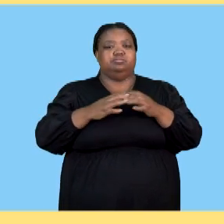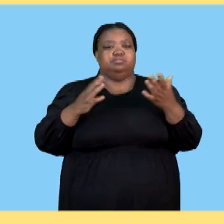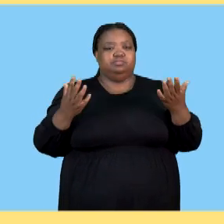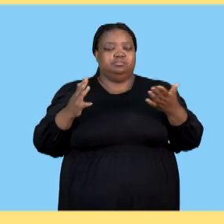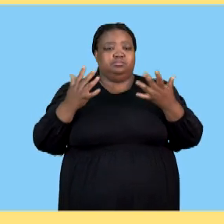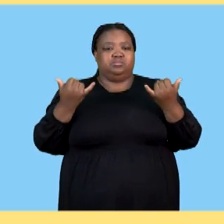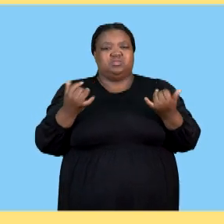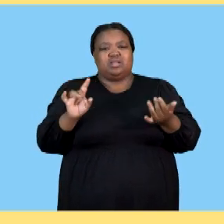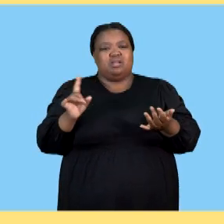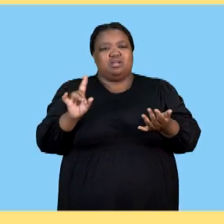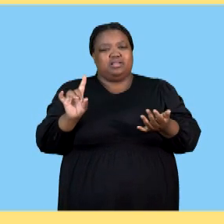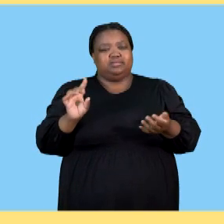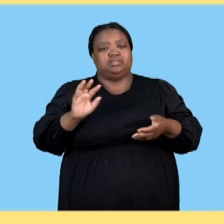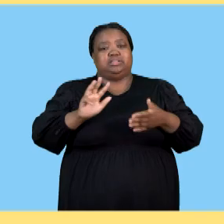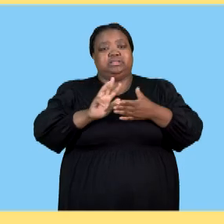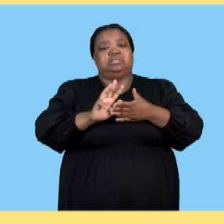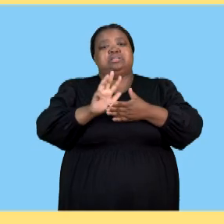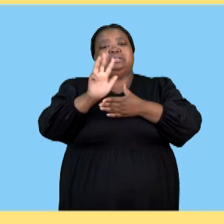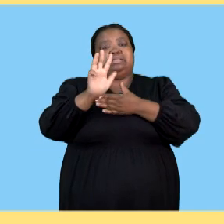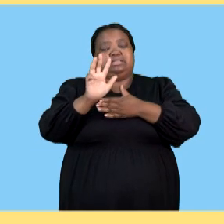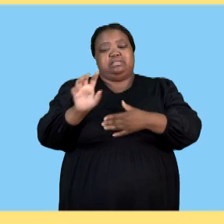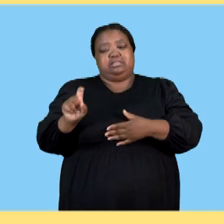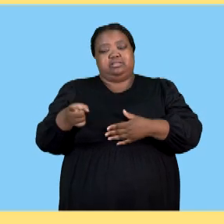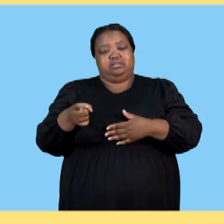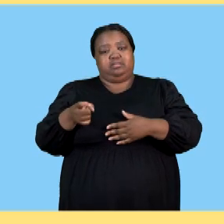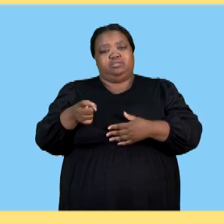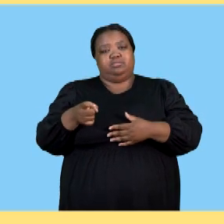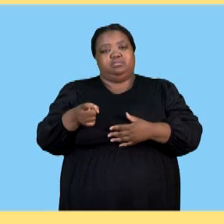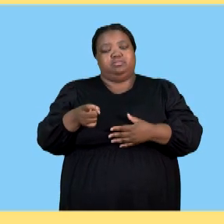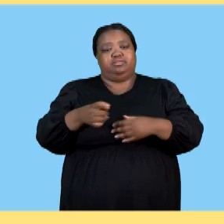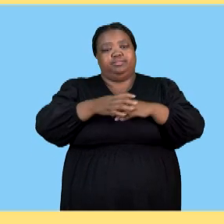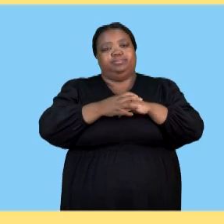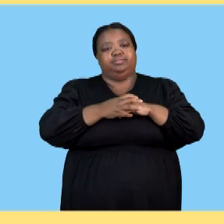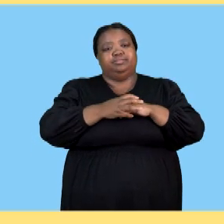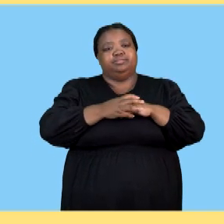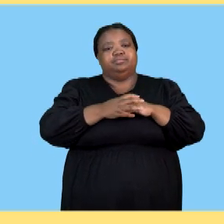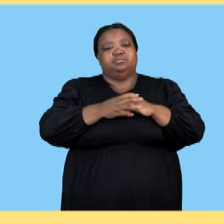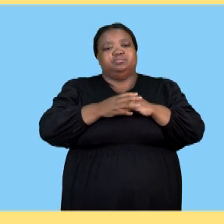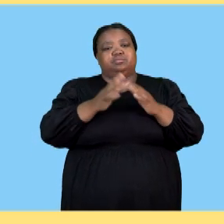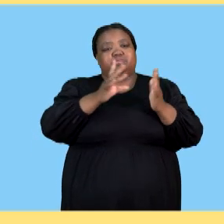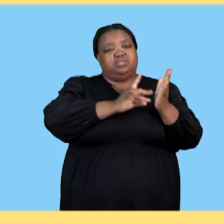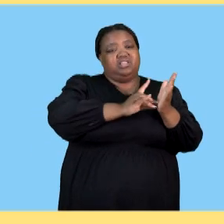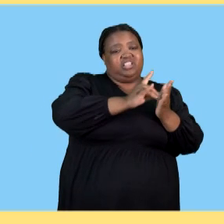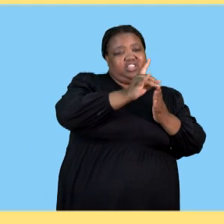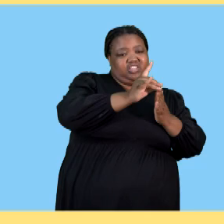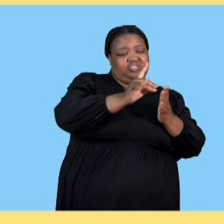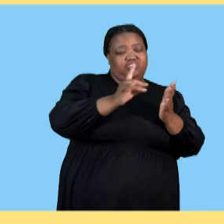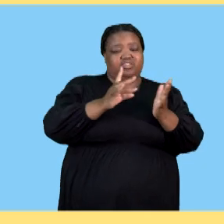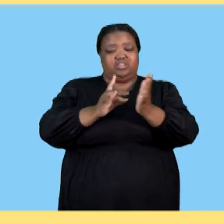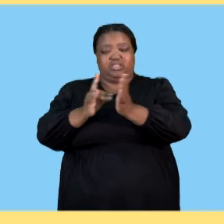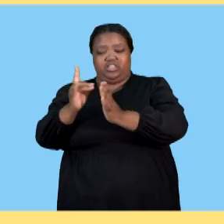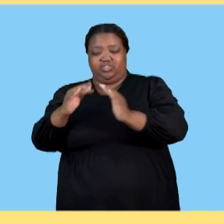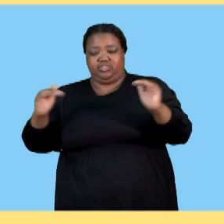is 19,000. This one here. I'll come to my cash and cash